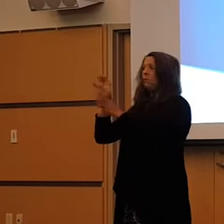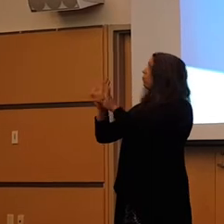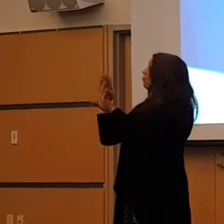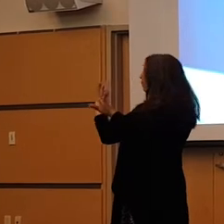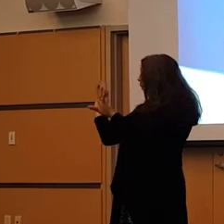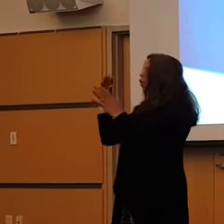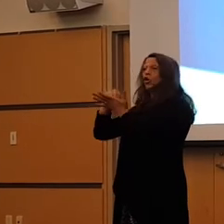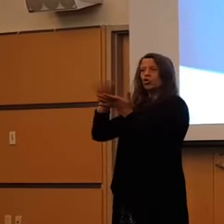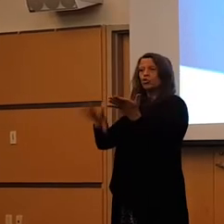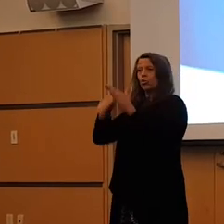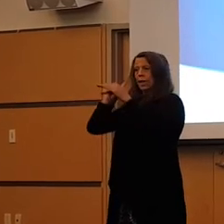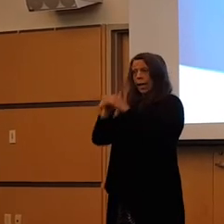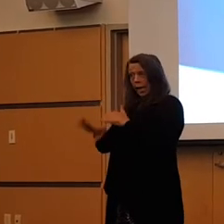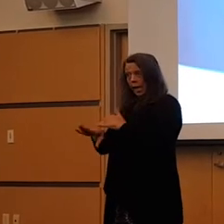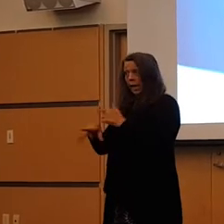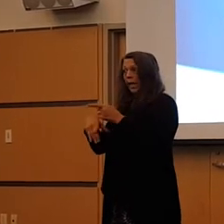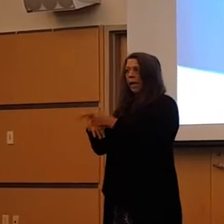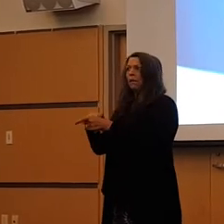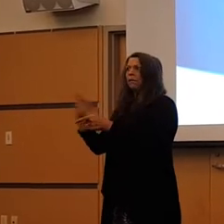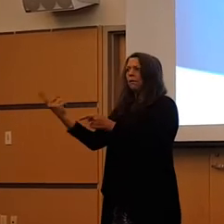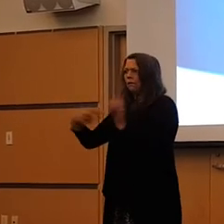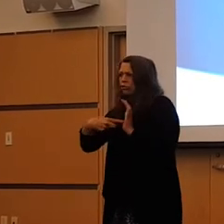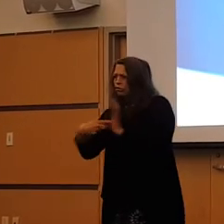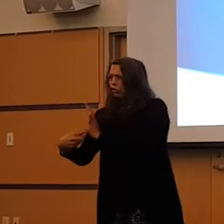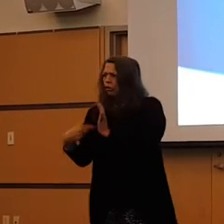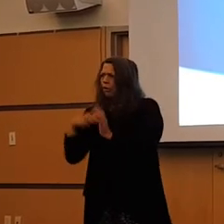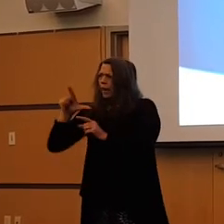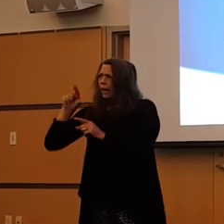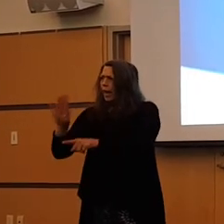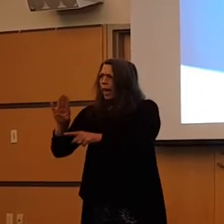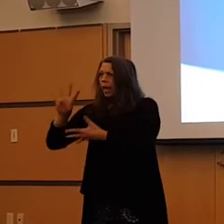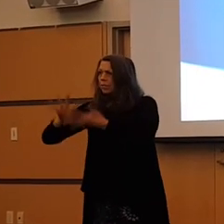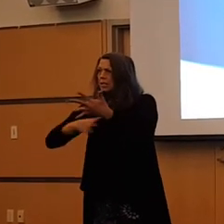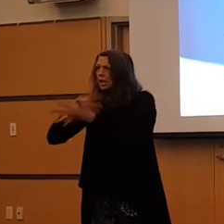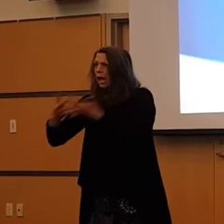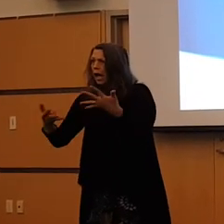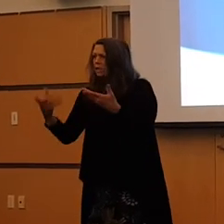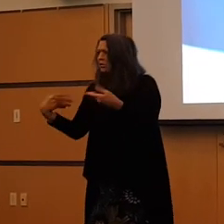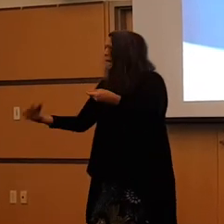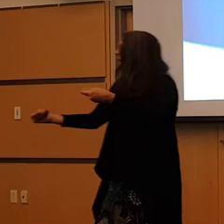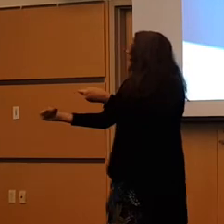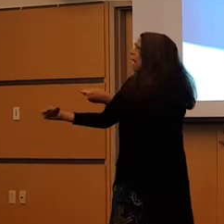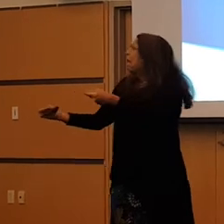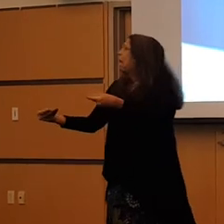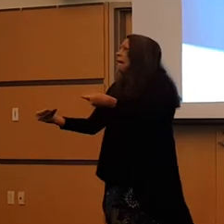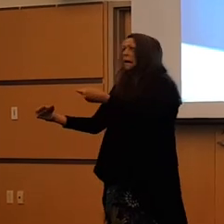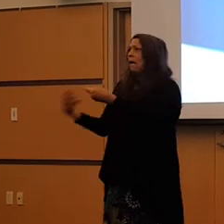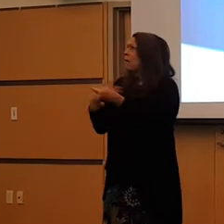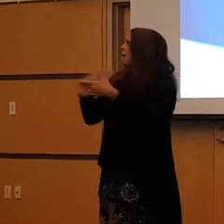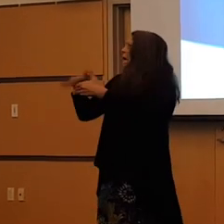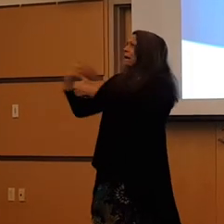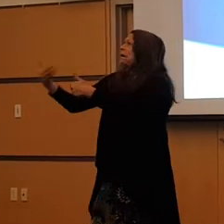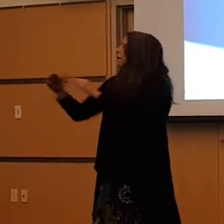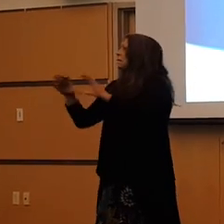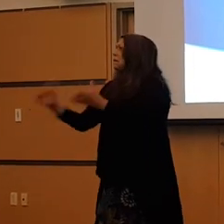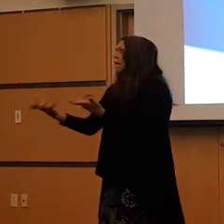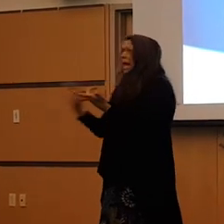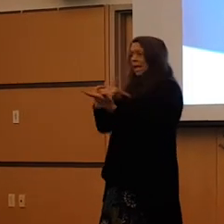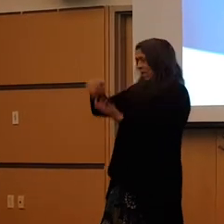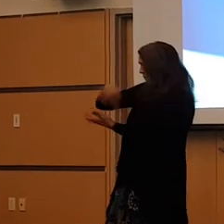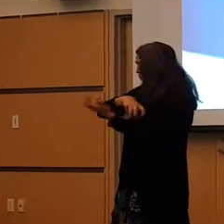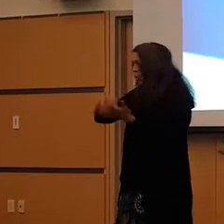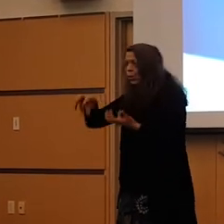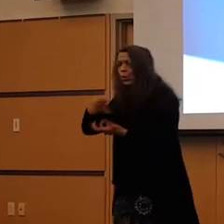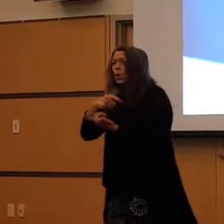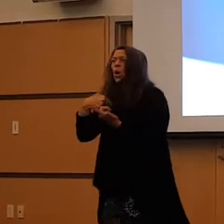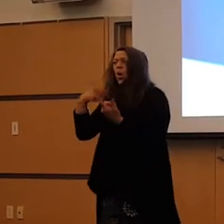schedule and she was asking me, where is my next class going to be? Where? I'm really confused. I have no